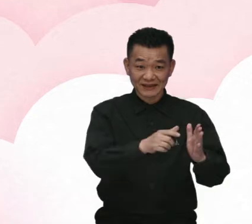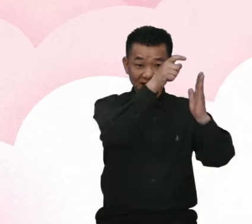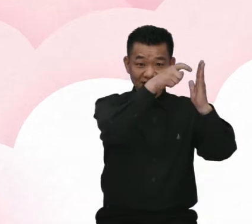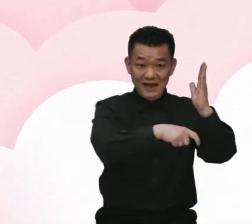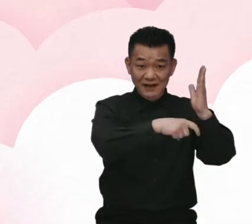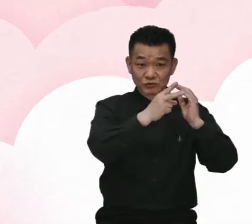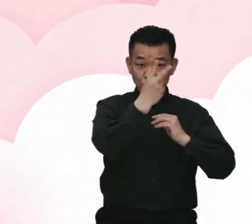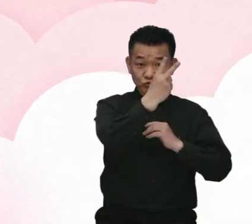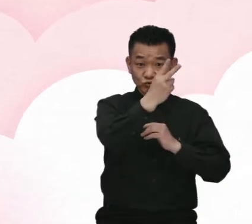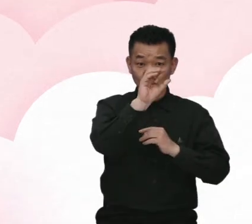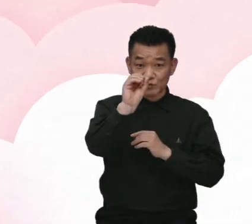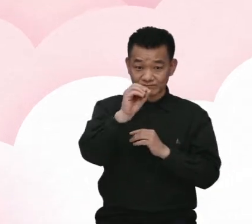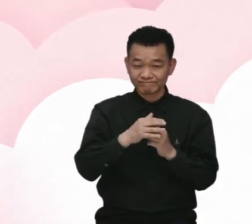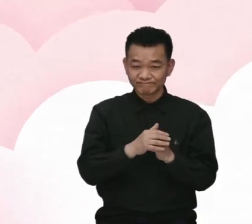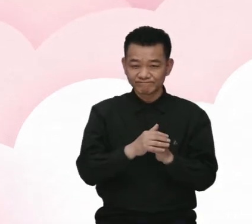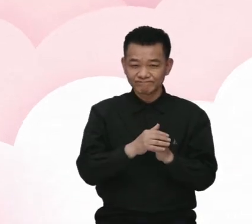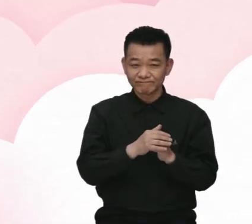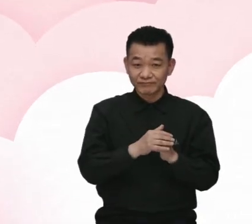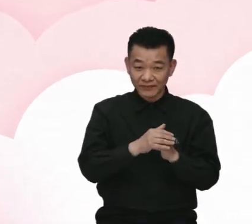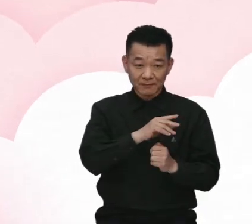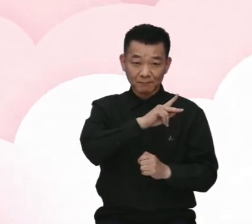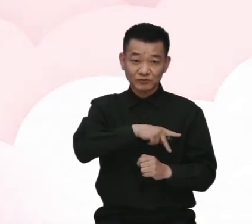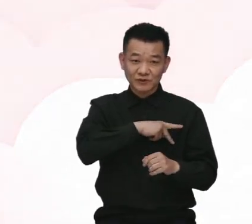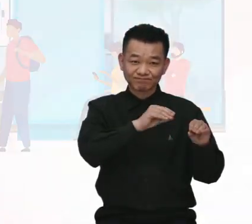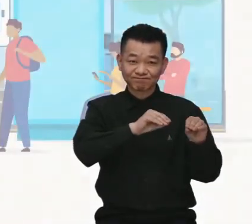Article 20. Personal mobility.